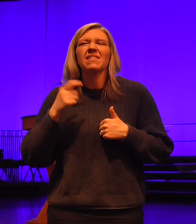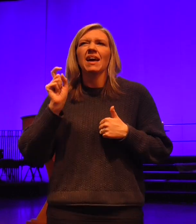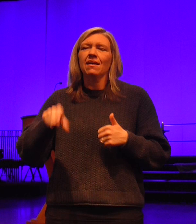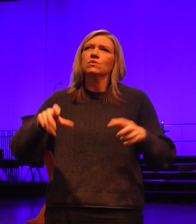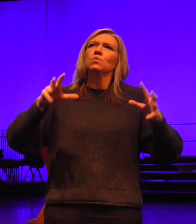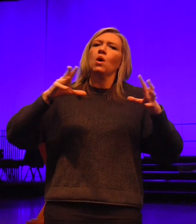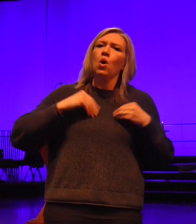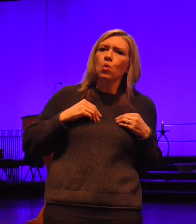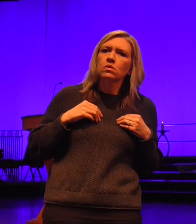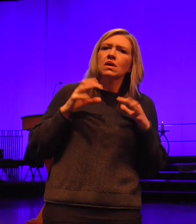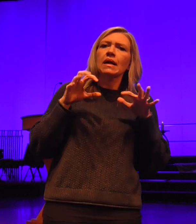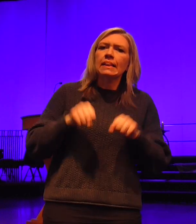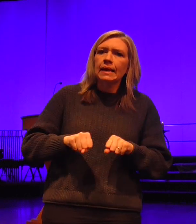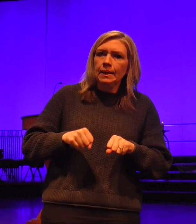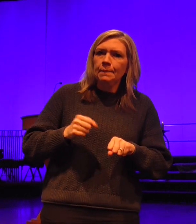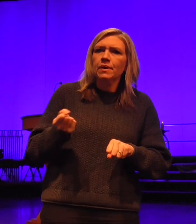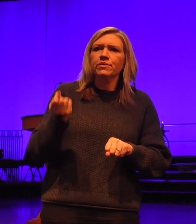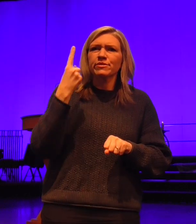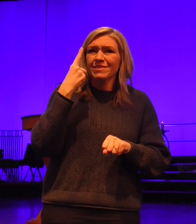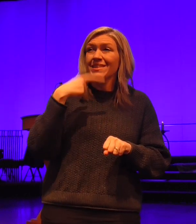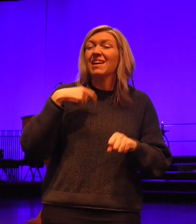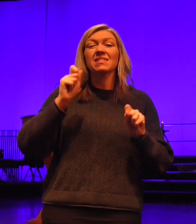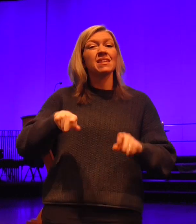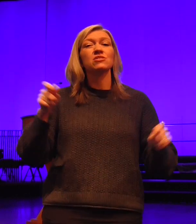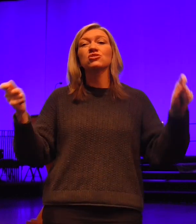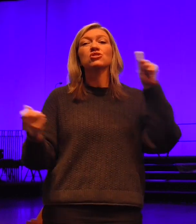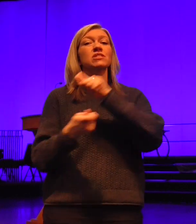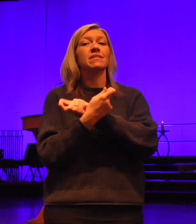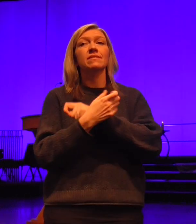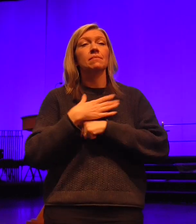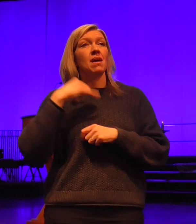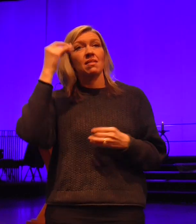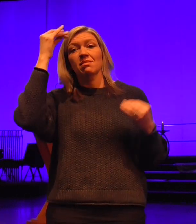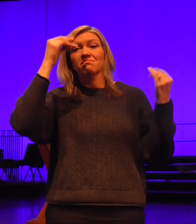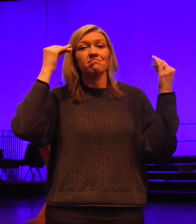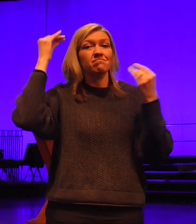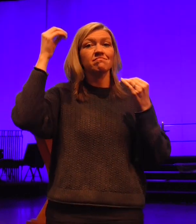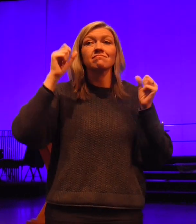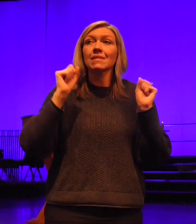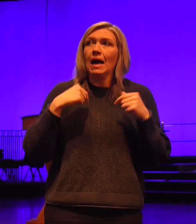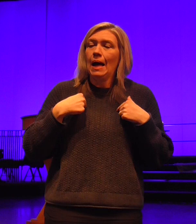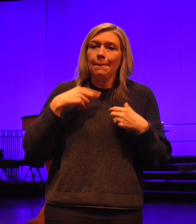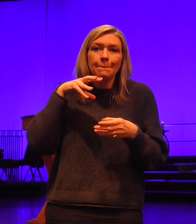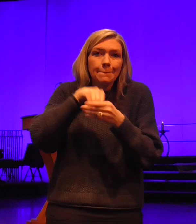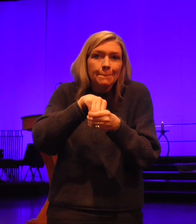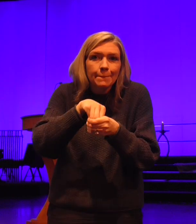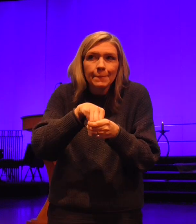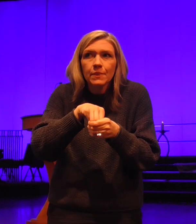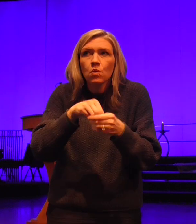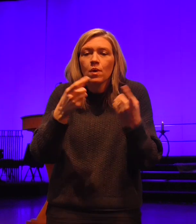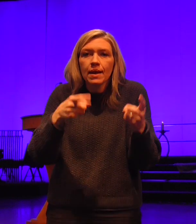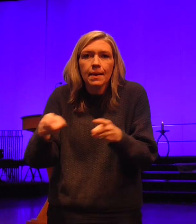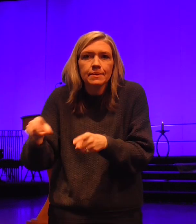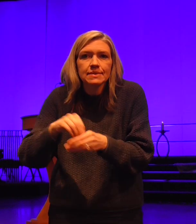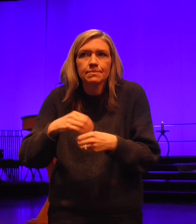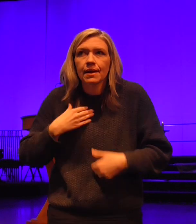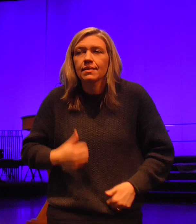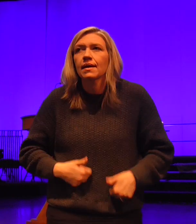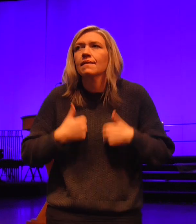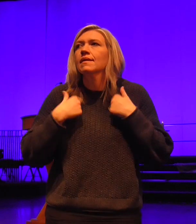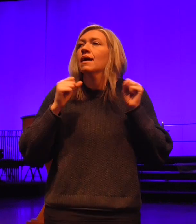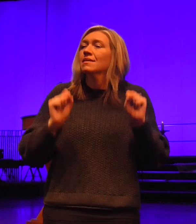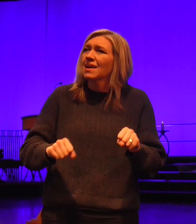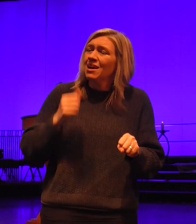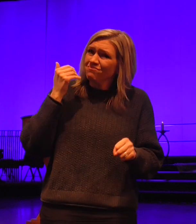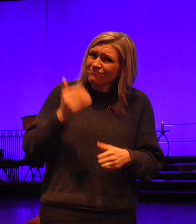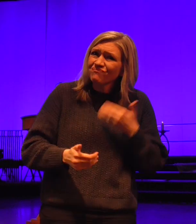claim it, and understand that I can shift my consciousness. I'm participating in that which happens in my life. I can take